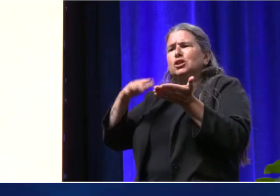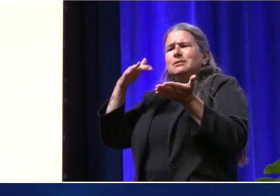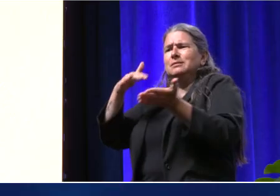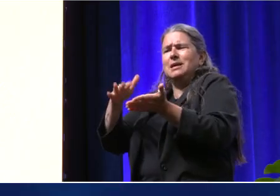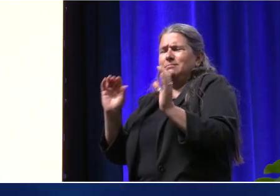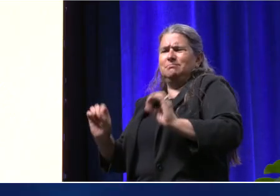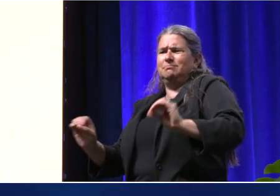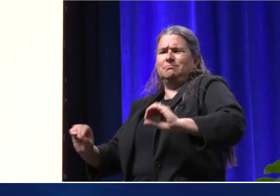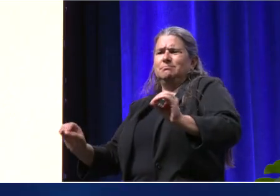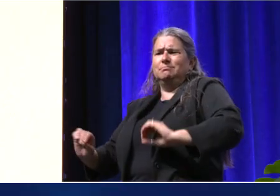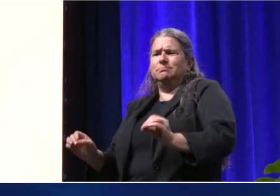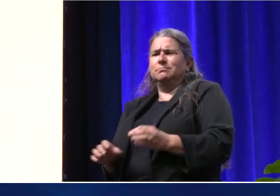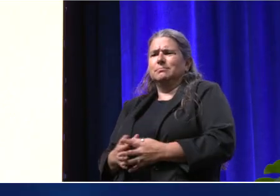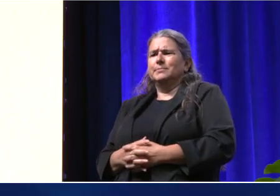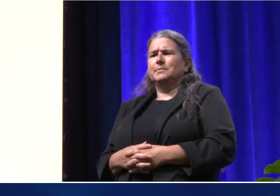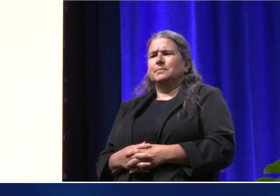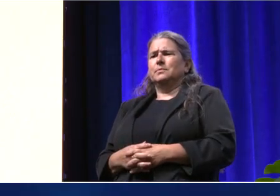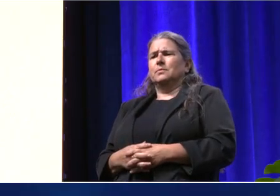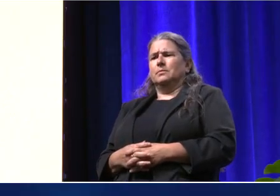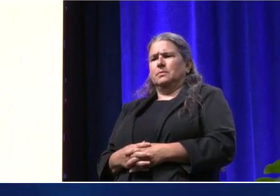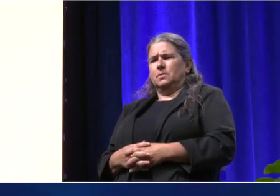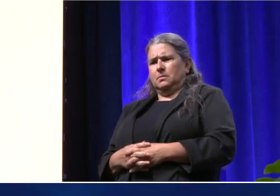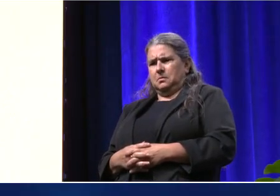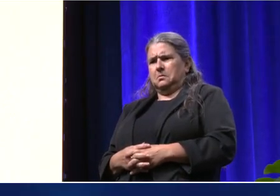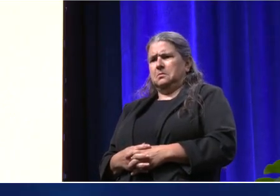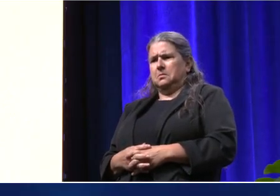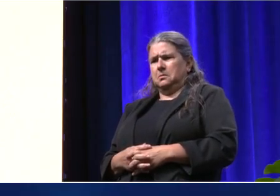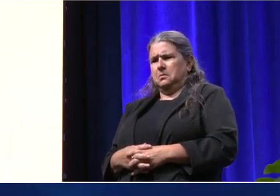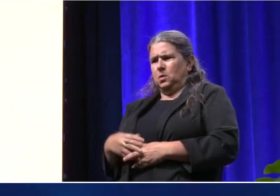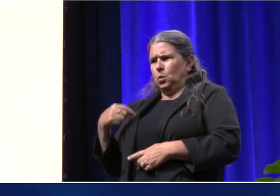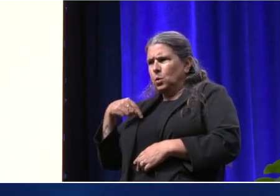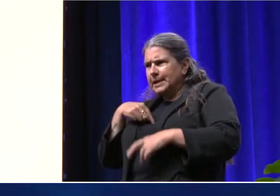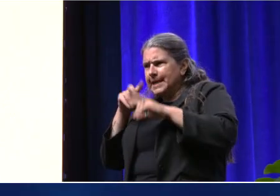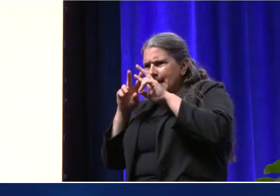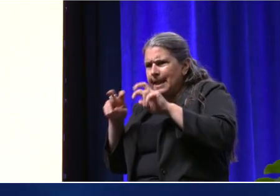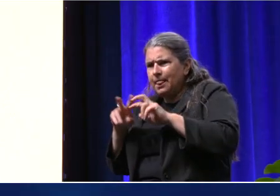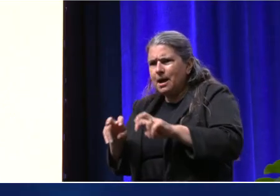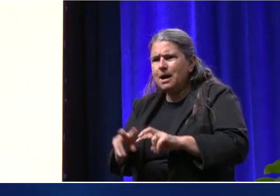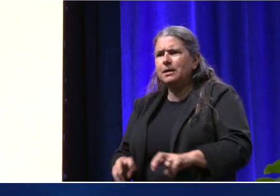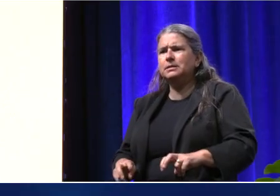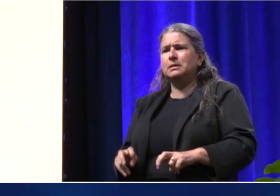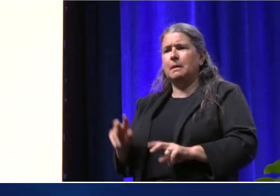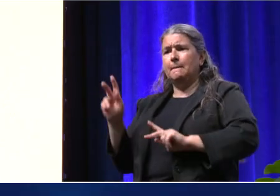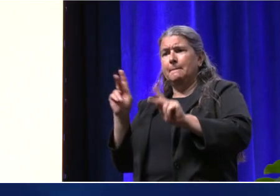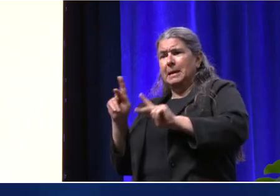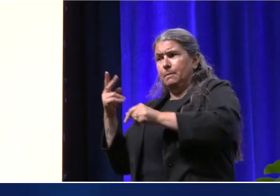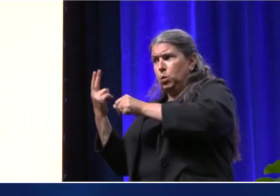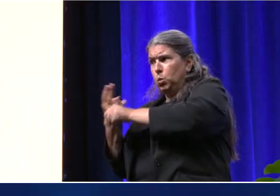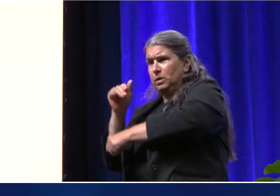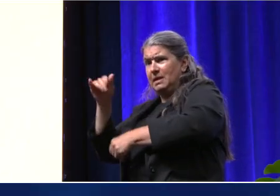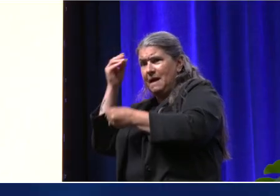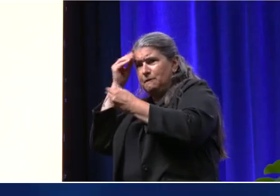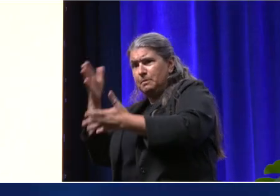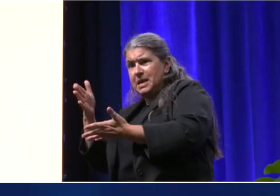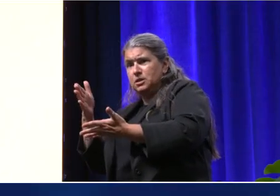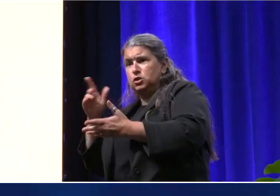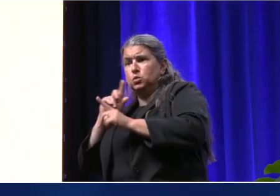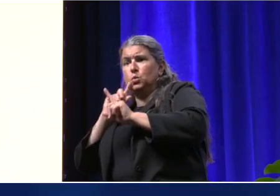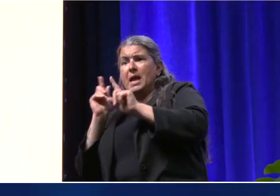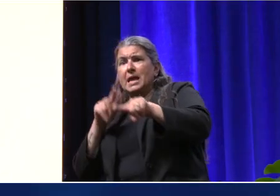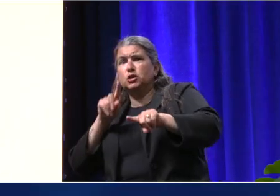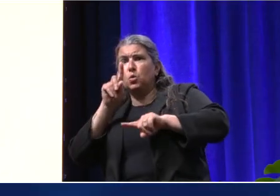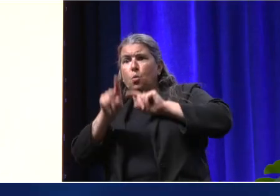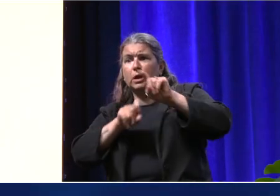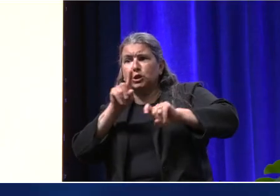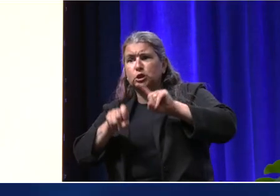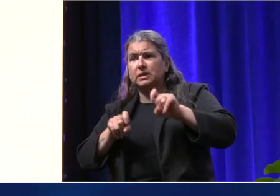are using to answer, the reason that people are using the kits to answer, these questions are way cooler, way more important